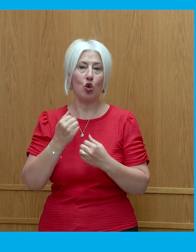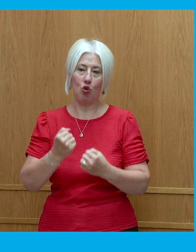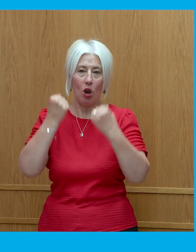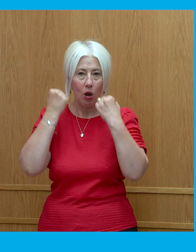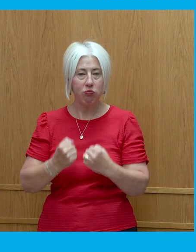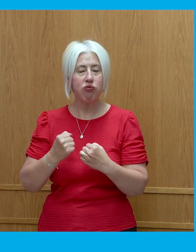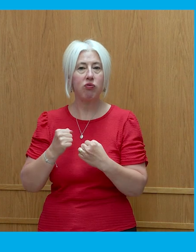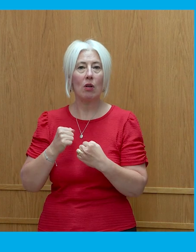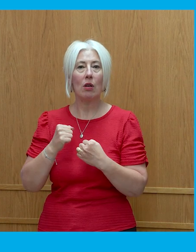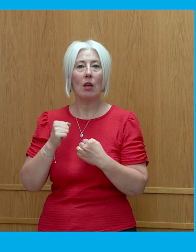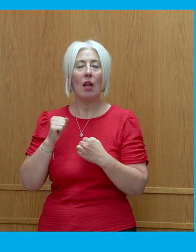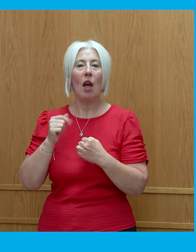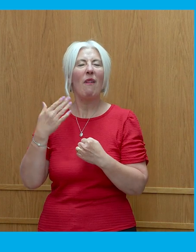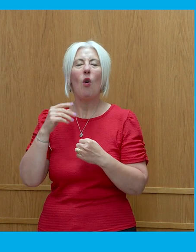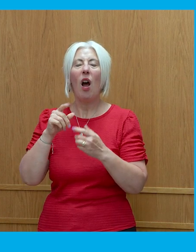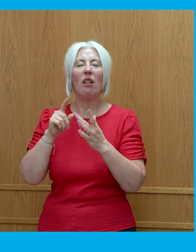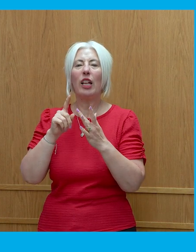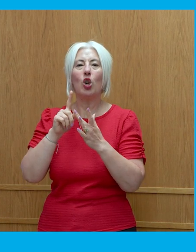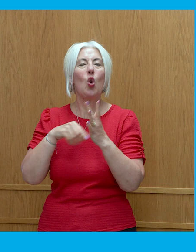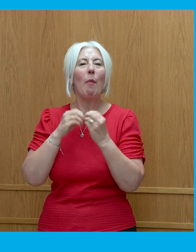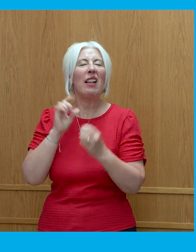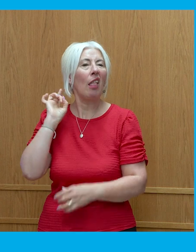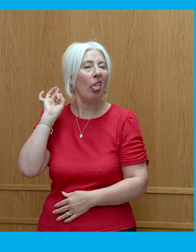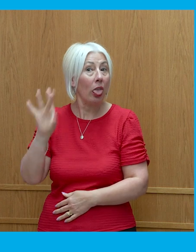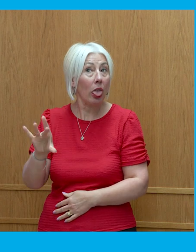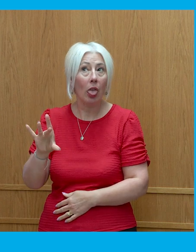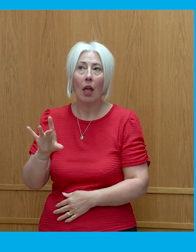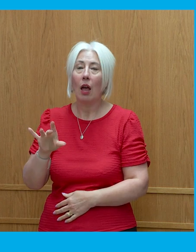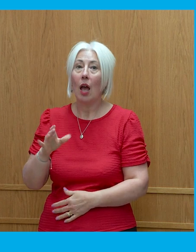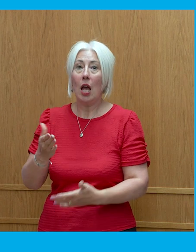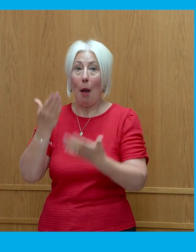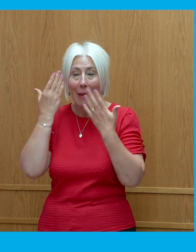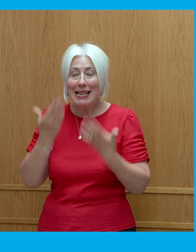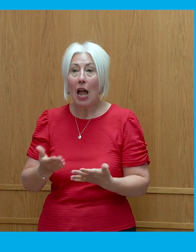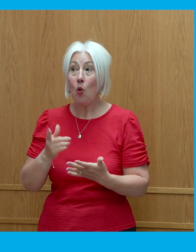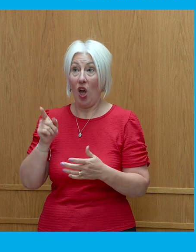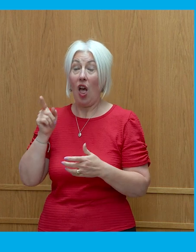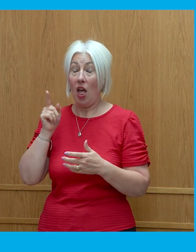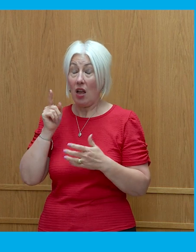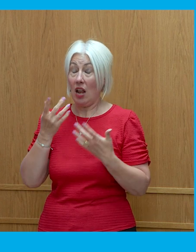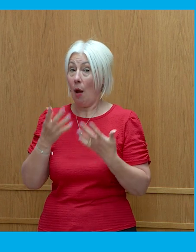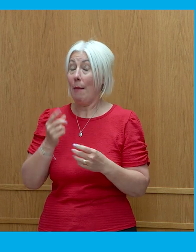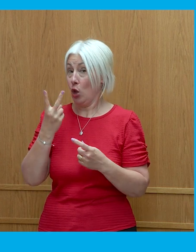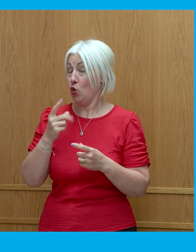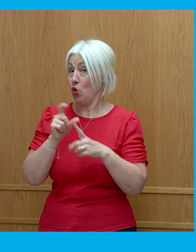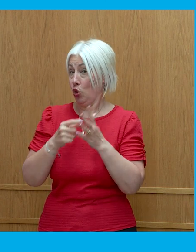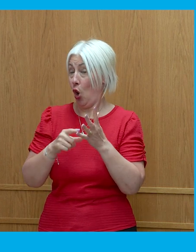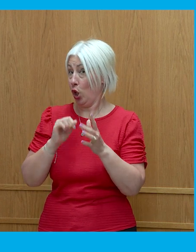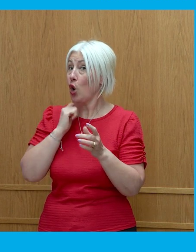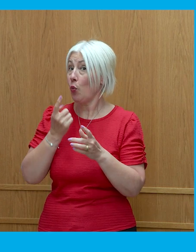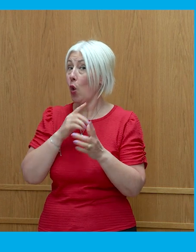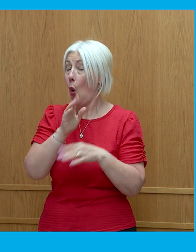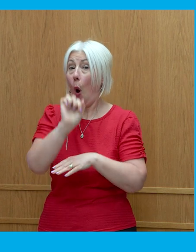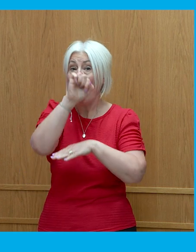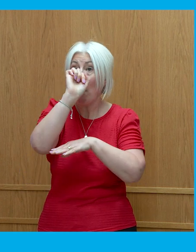zero enthusiasm for Joe Biden, they're going to go out door knocking for Kamala. They couldn't be more